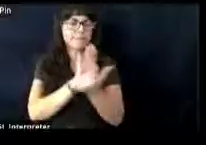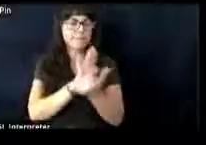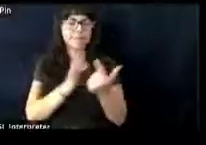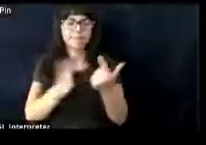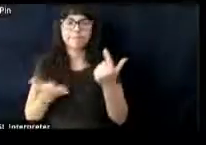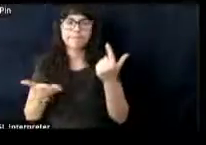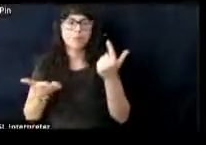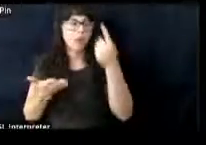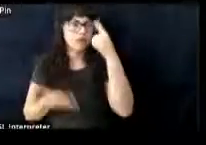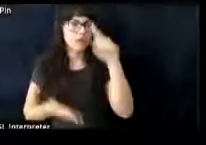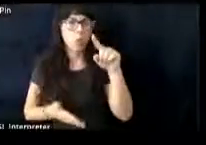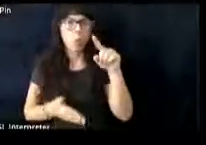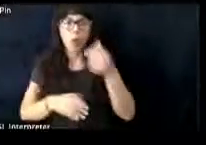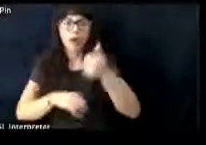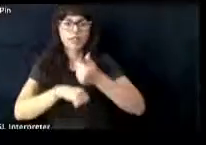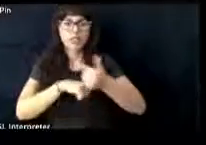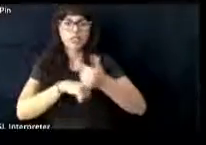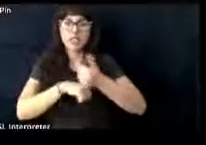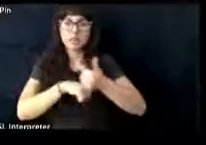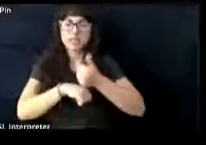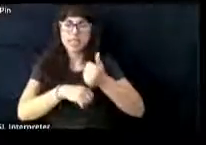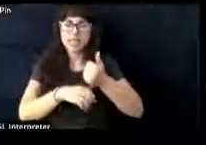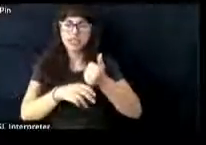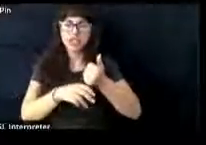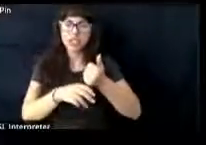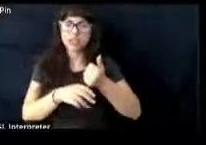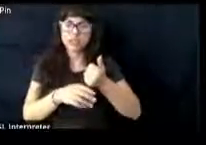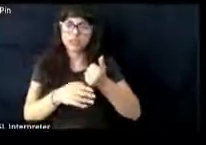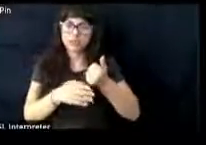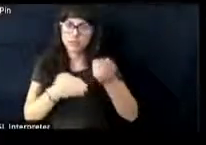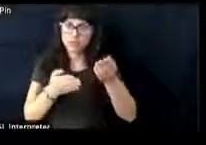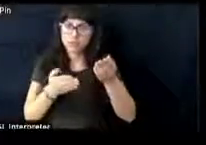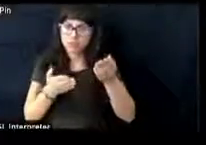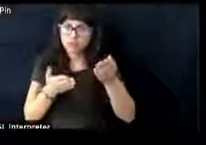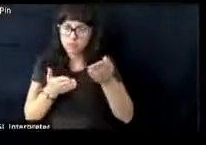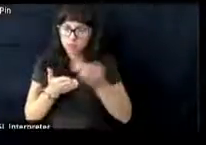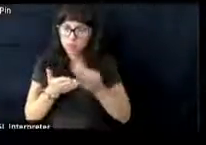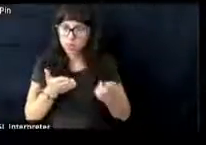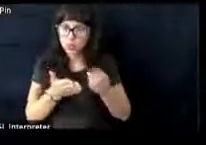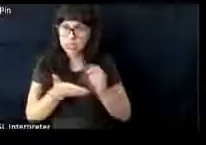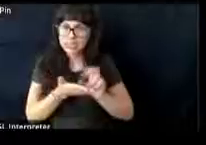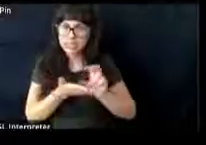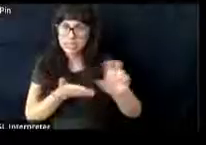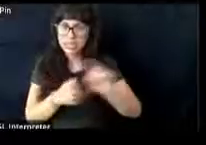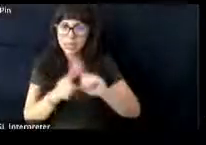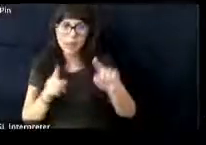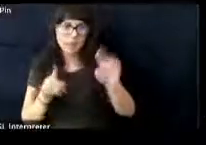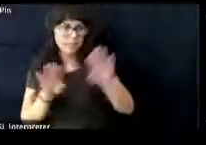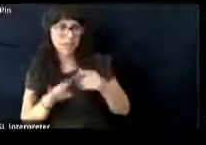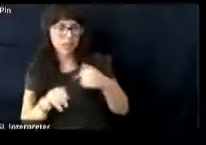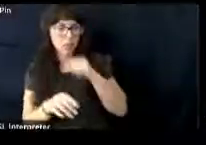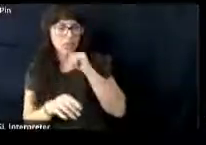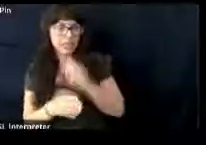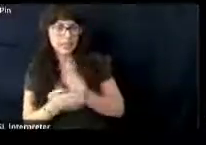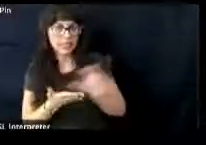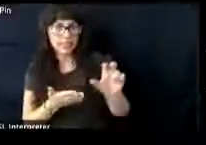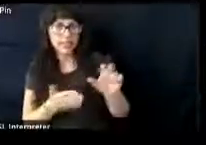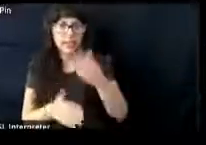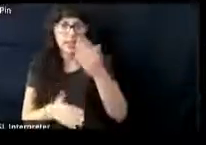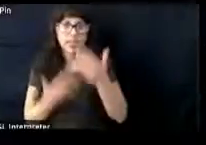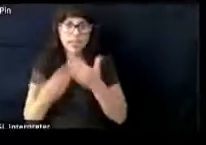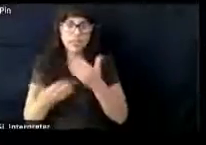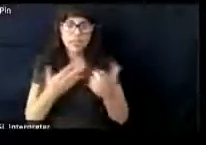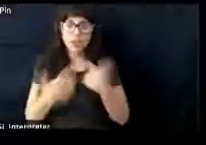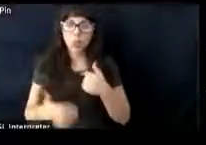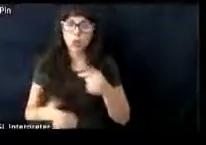transportation projects funded. The Valley did not receive anything as part of that, even though we make up over 40% of the city